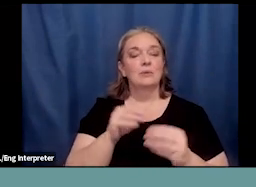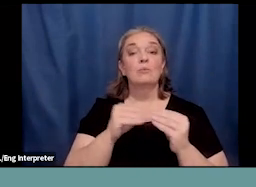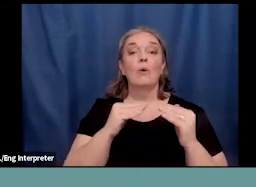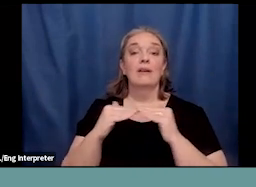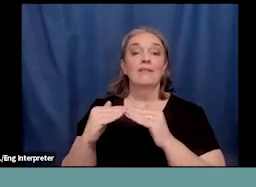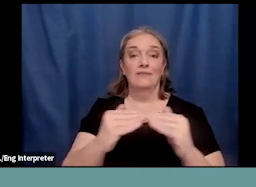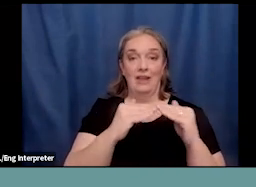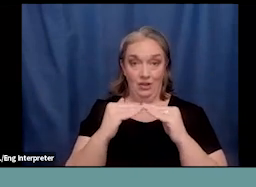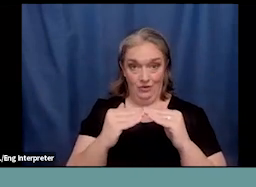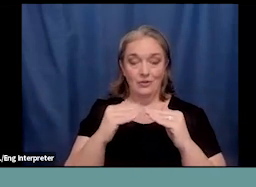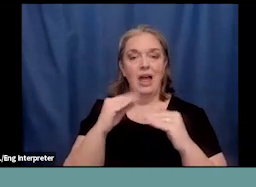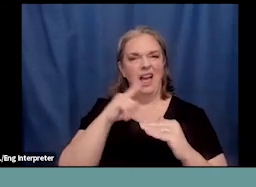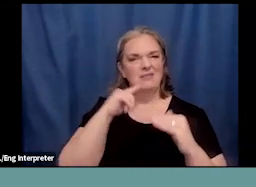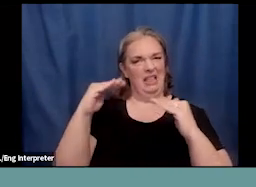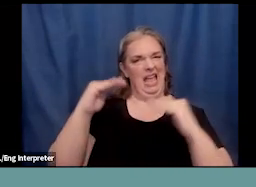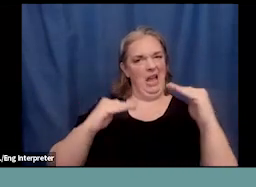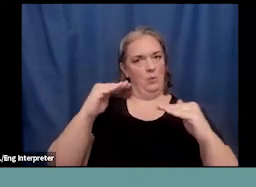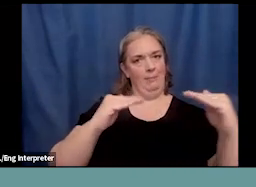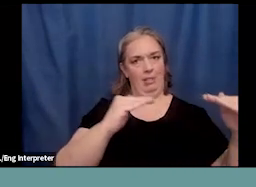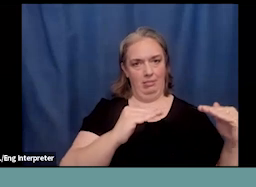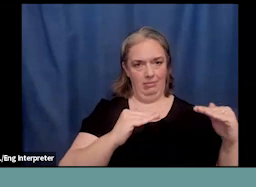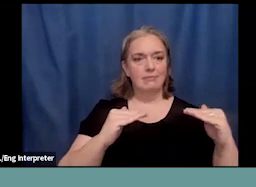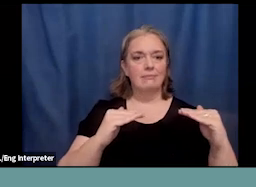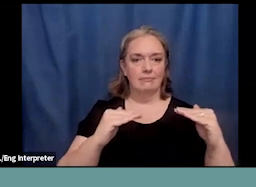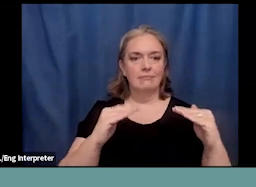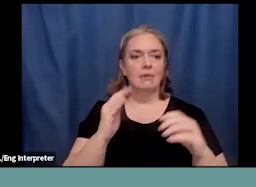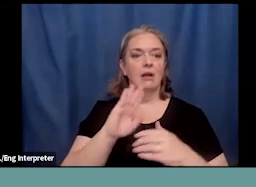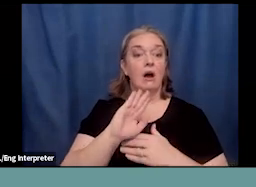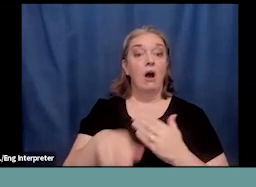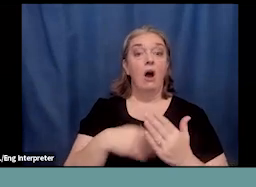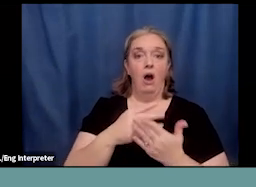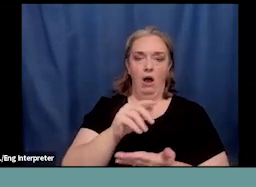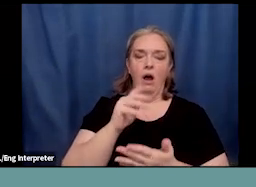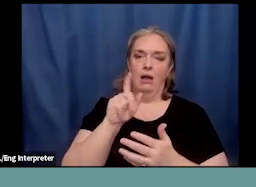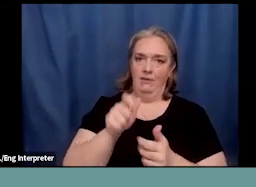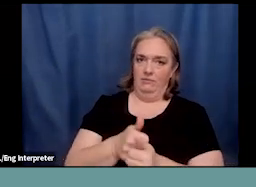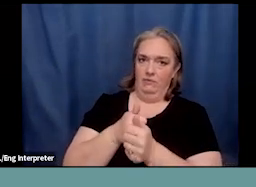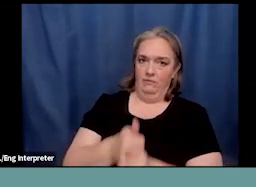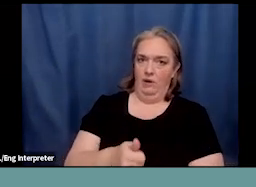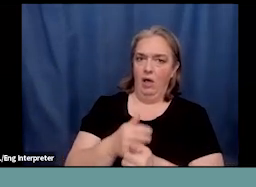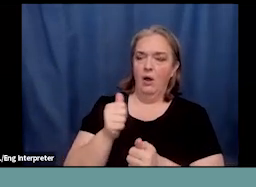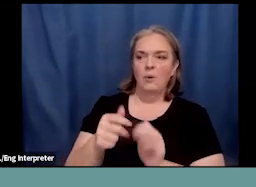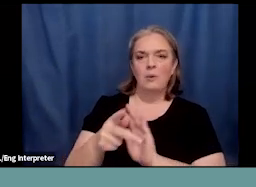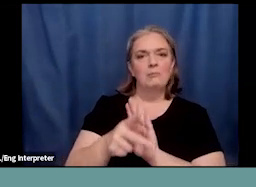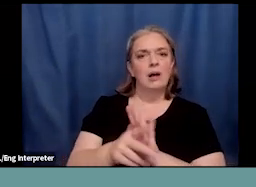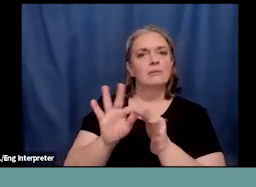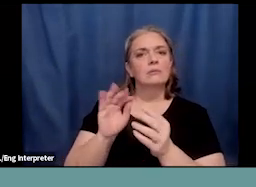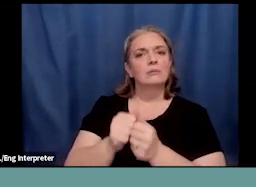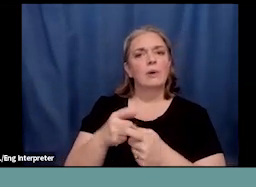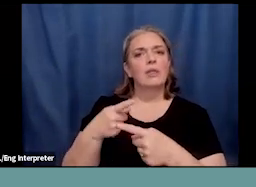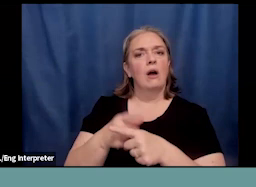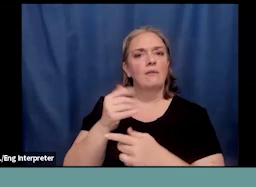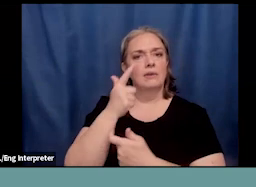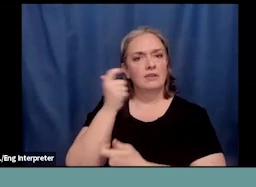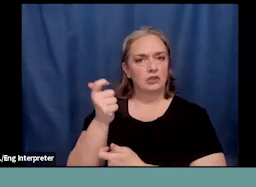scoring experiences. All review panel members are bound by a conflict of interest policy that is referenced before